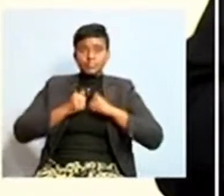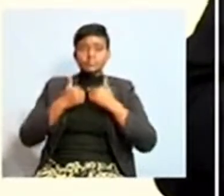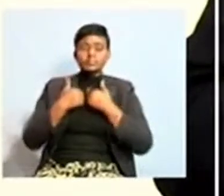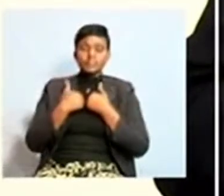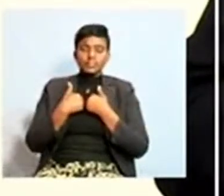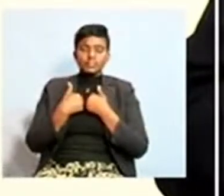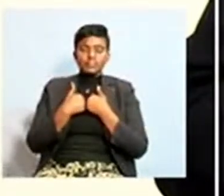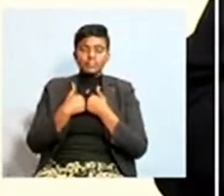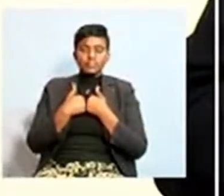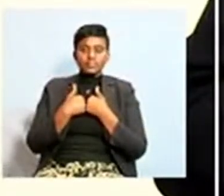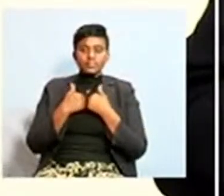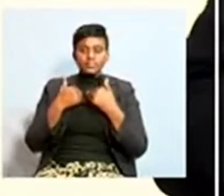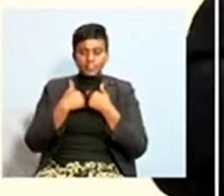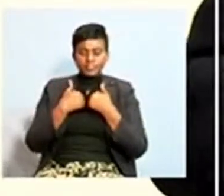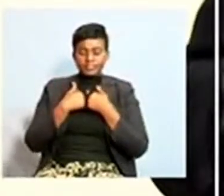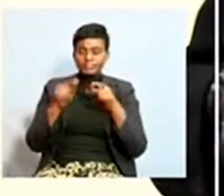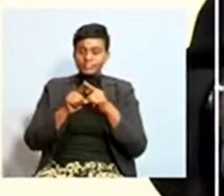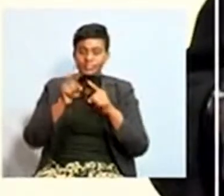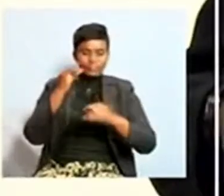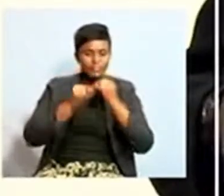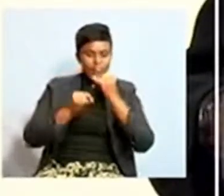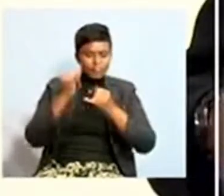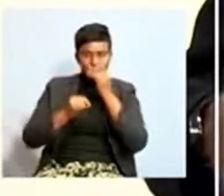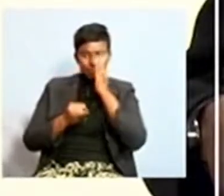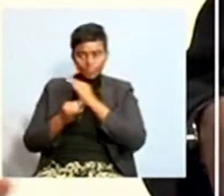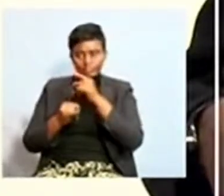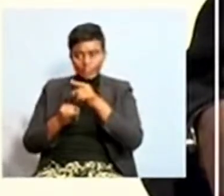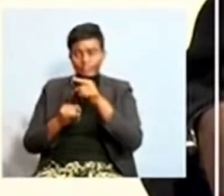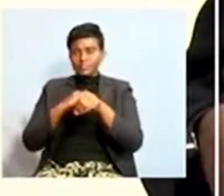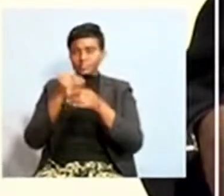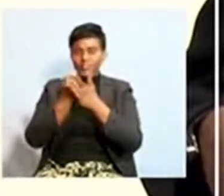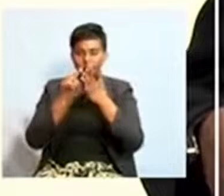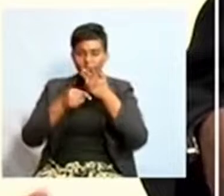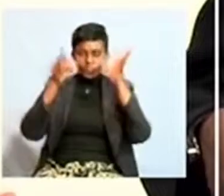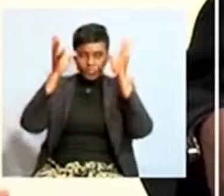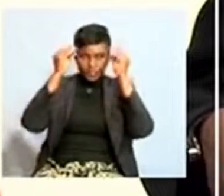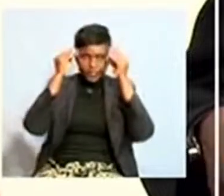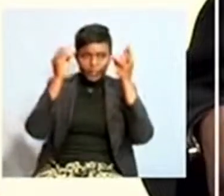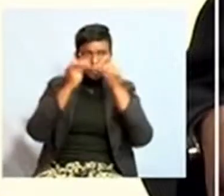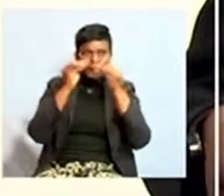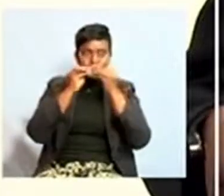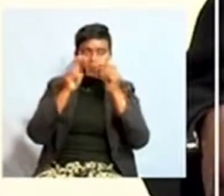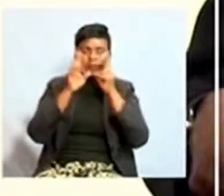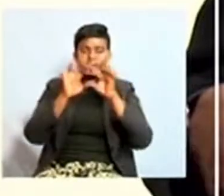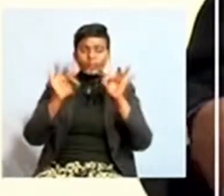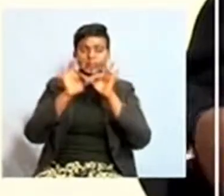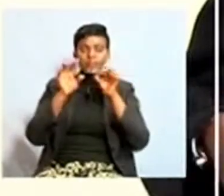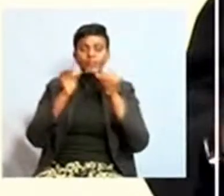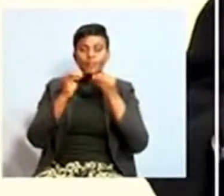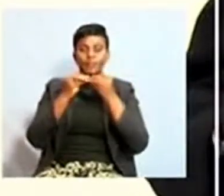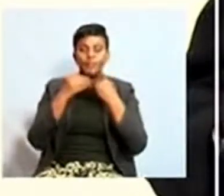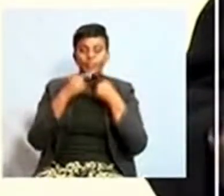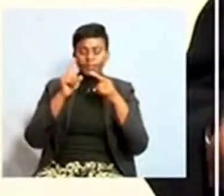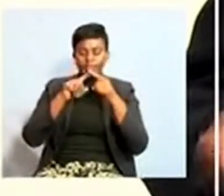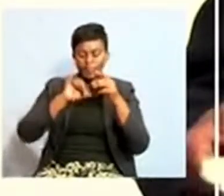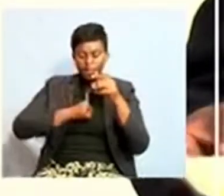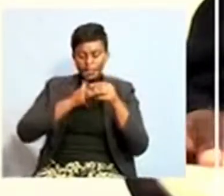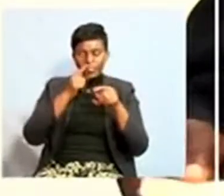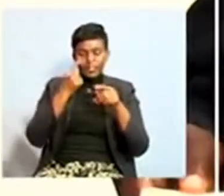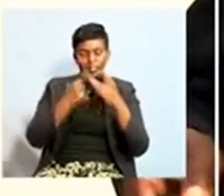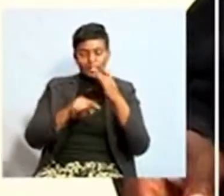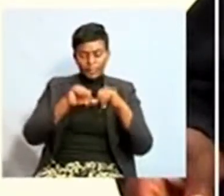have come to the conclusion that this technology is necessary. But we have